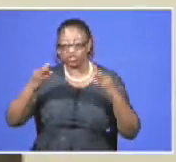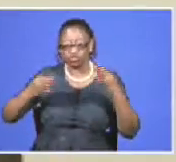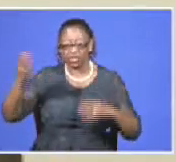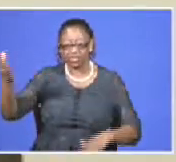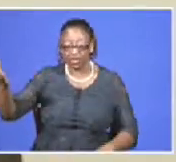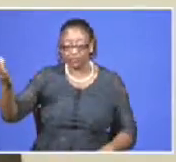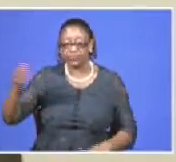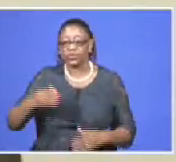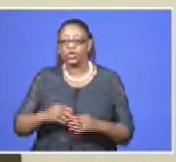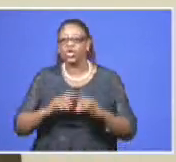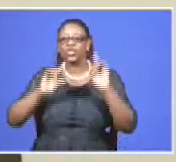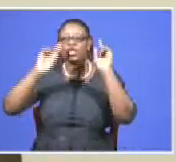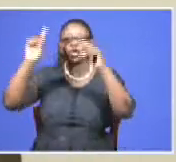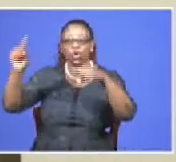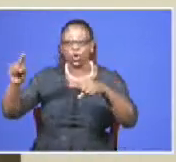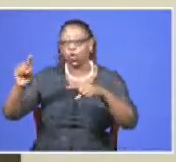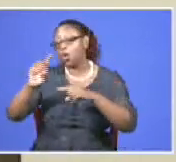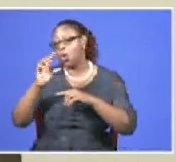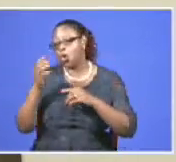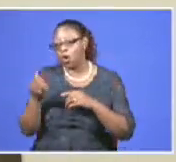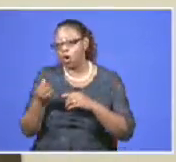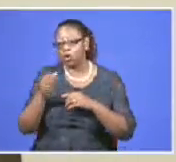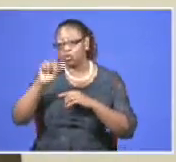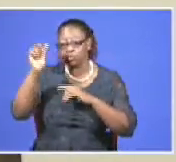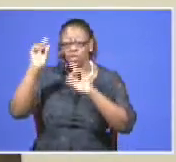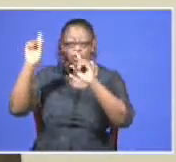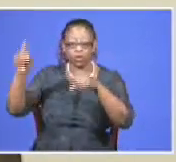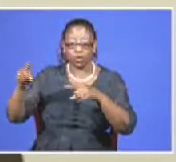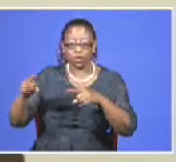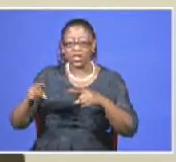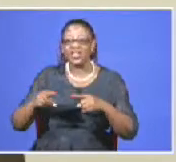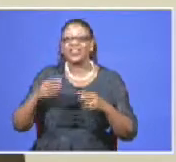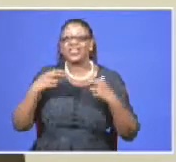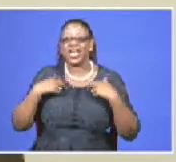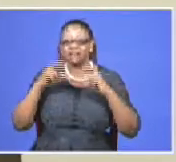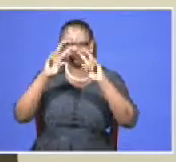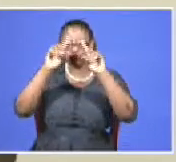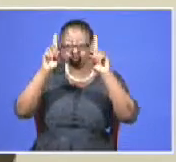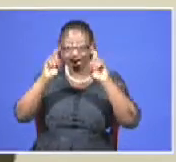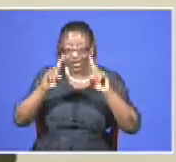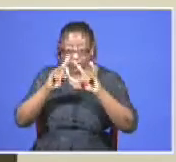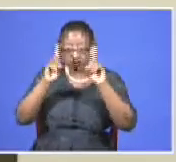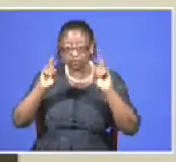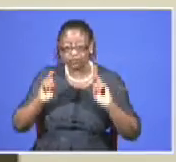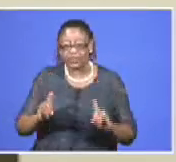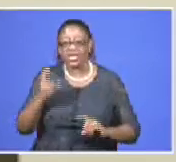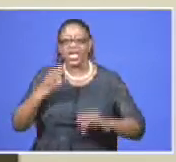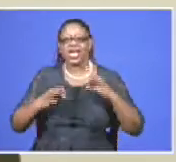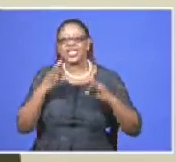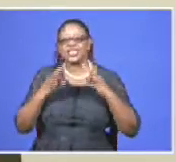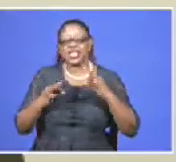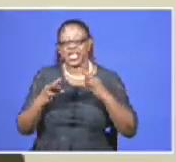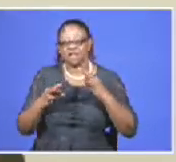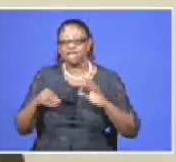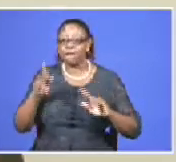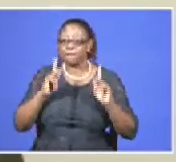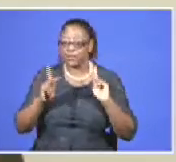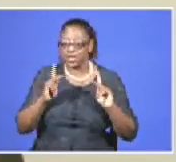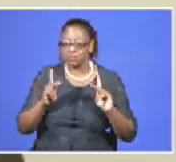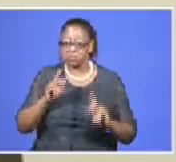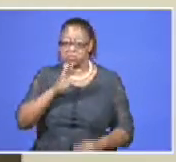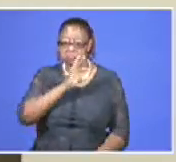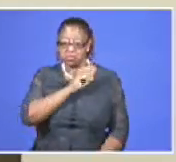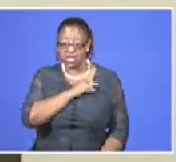to that island. They have lawful trials there. And if those persons plead a certain